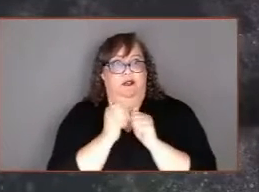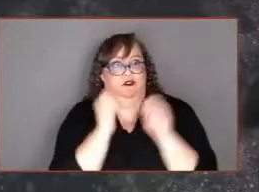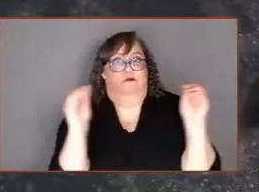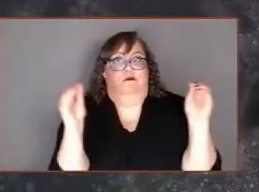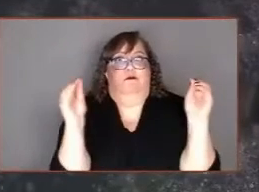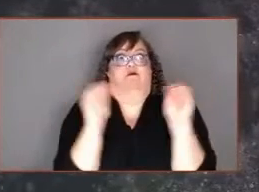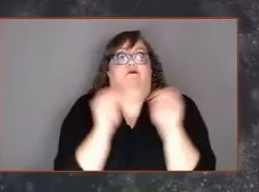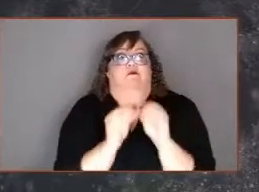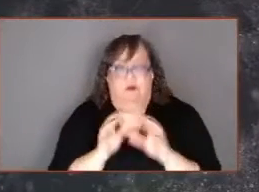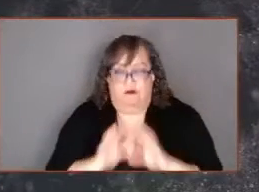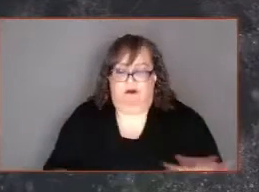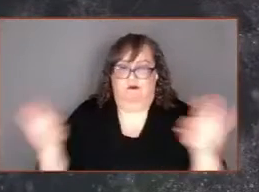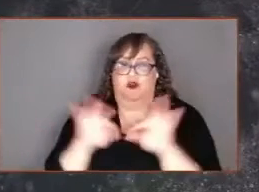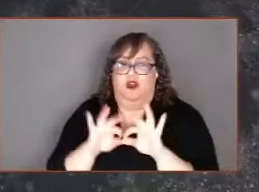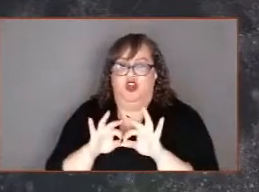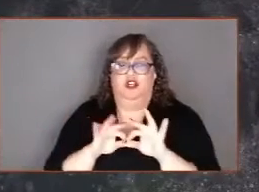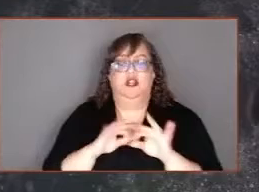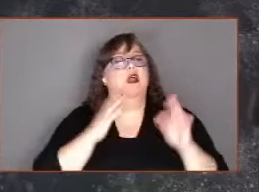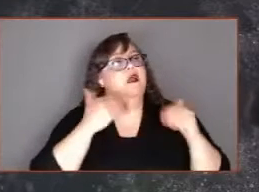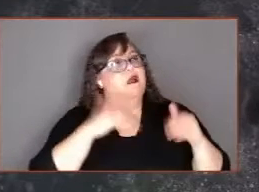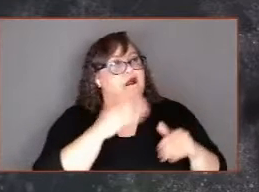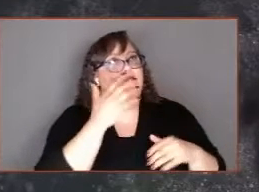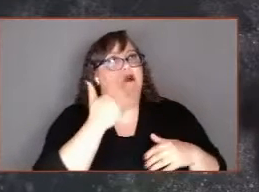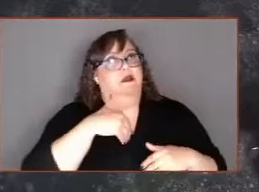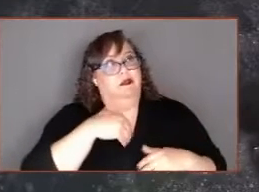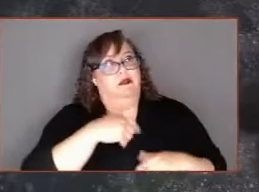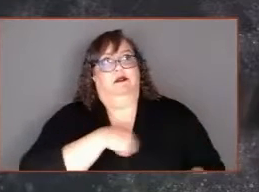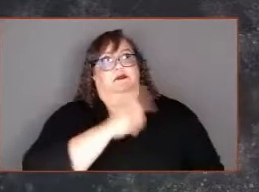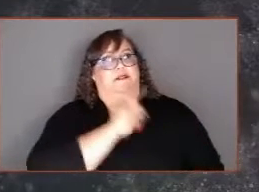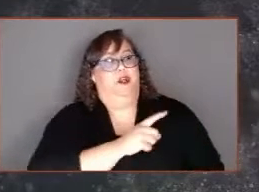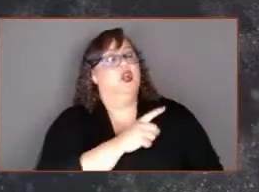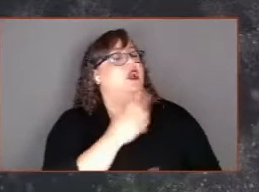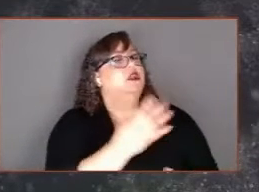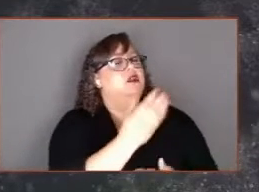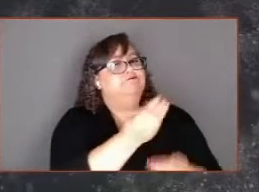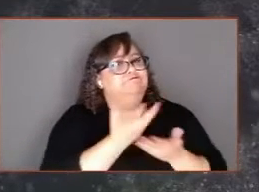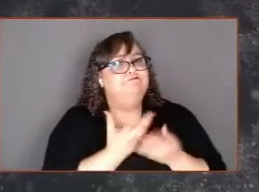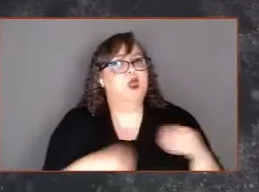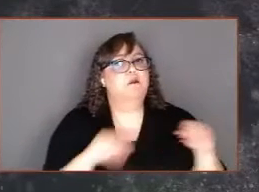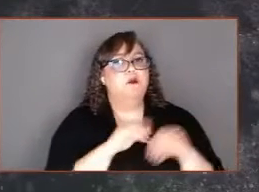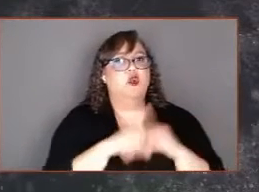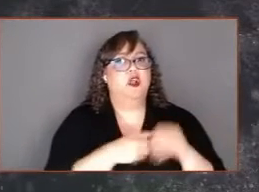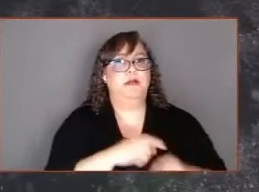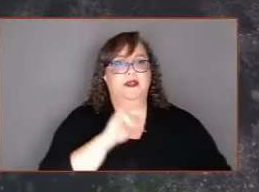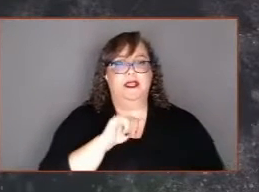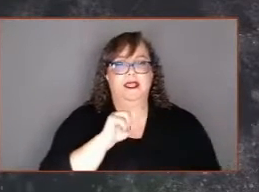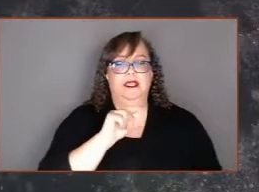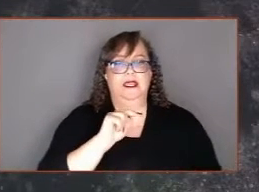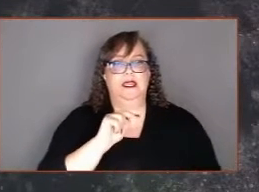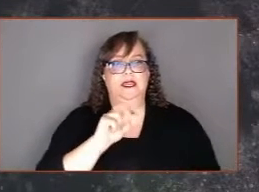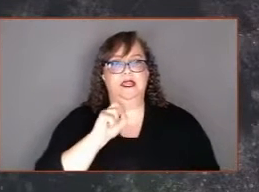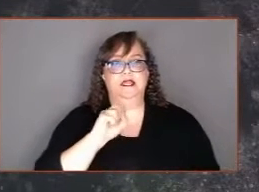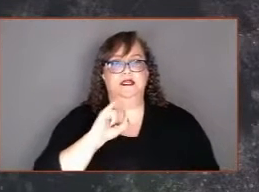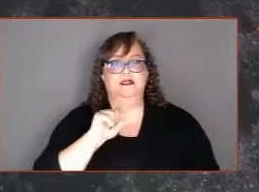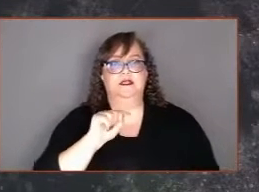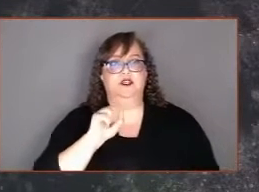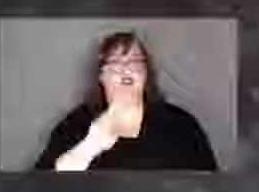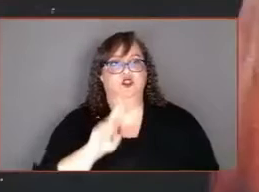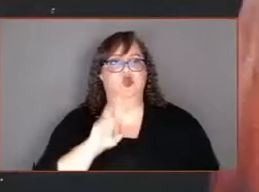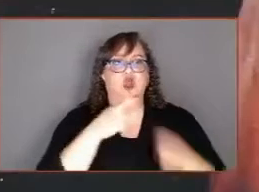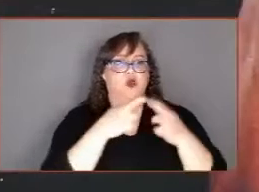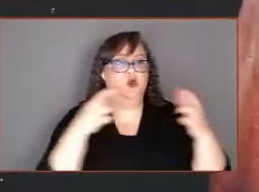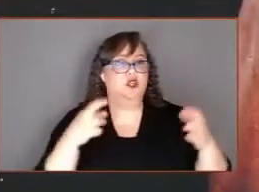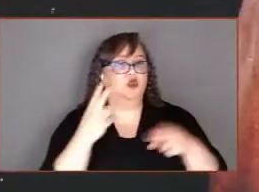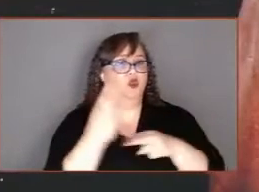situ resource utilization. What is it, and why is it so important? So in situ resource utilization,